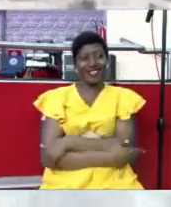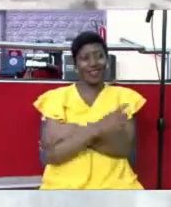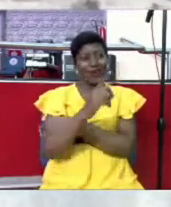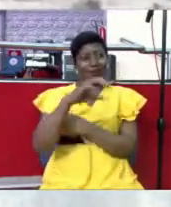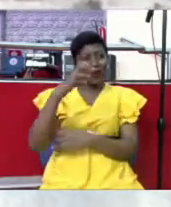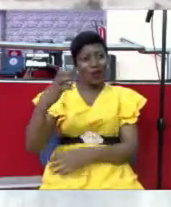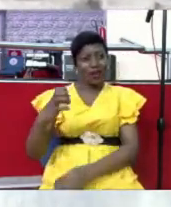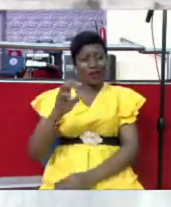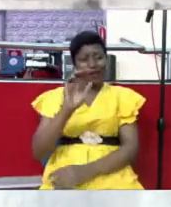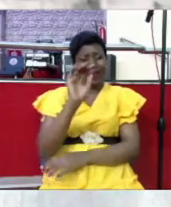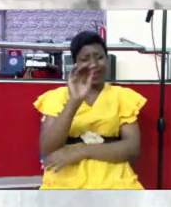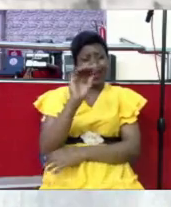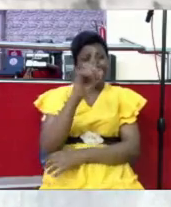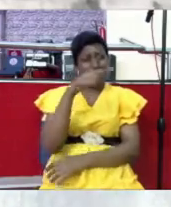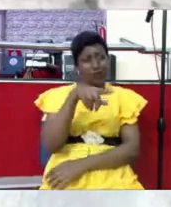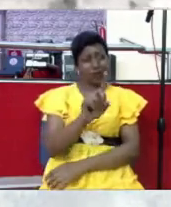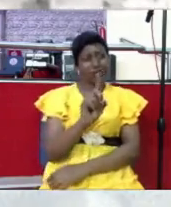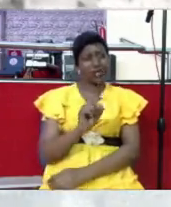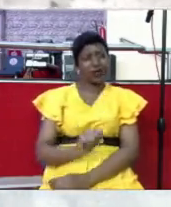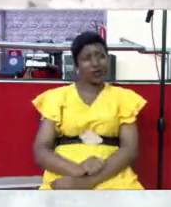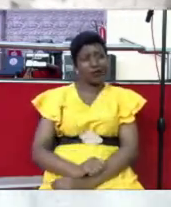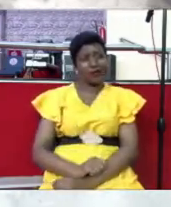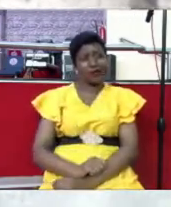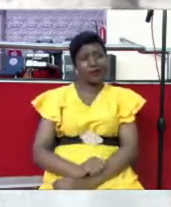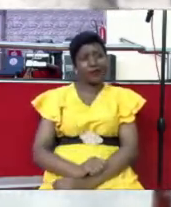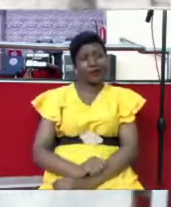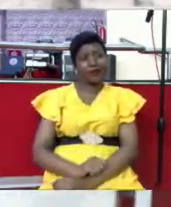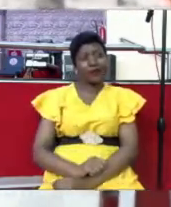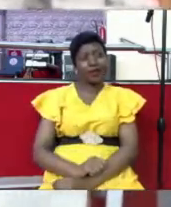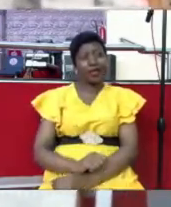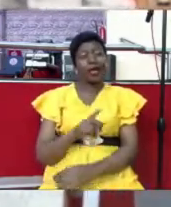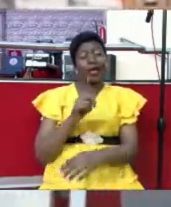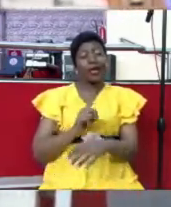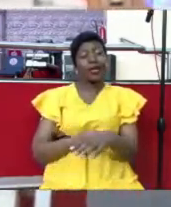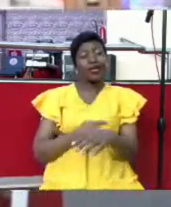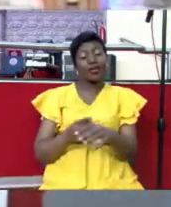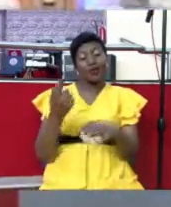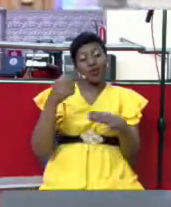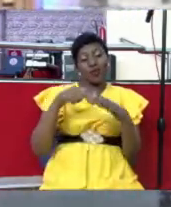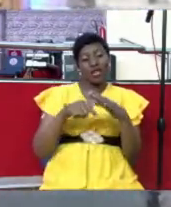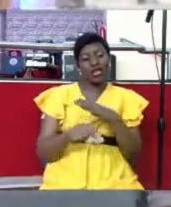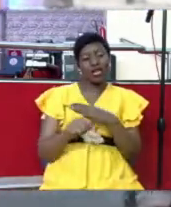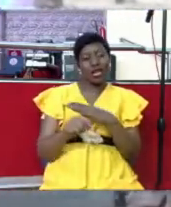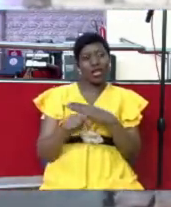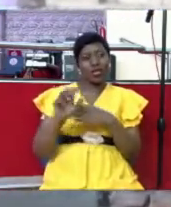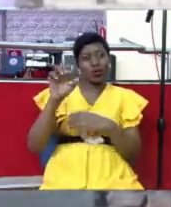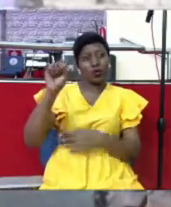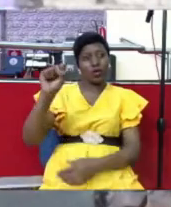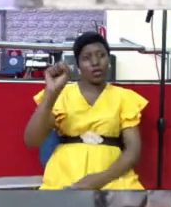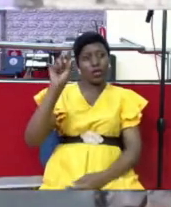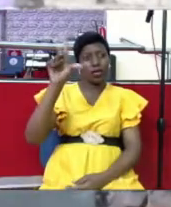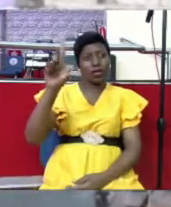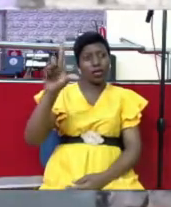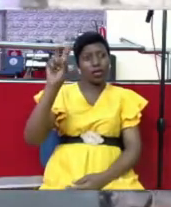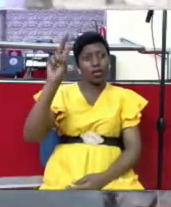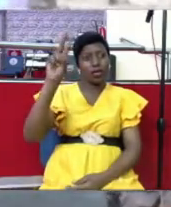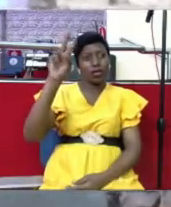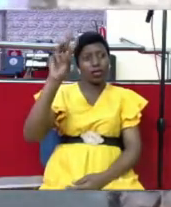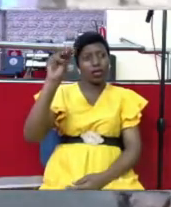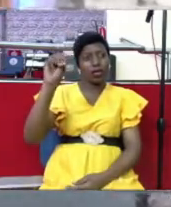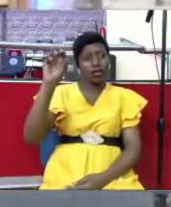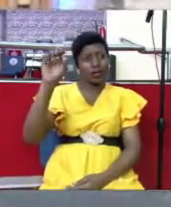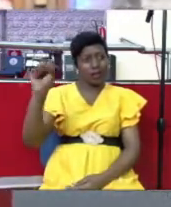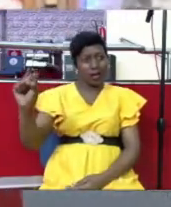swali? Actually, when you get into the slum areas, kwa hakika ukienda katika areas zetu ambazo